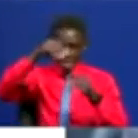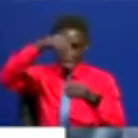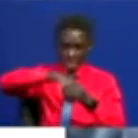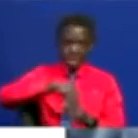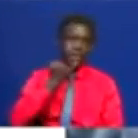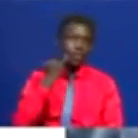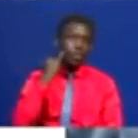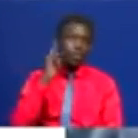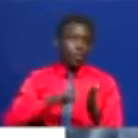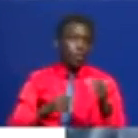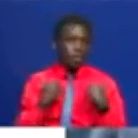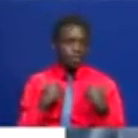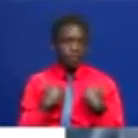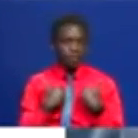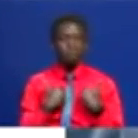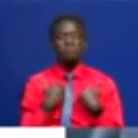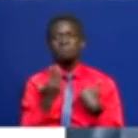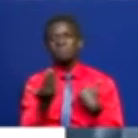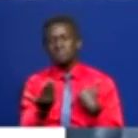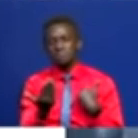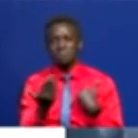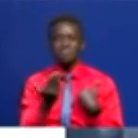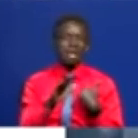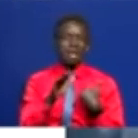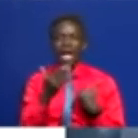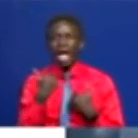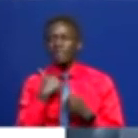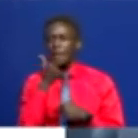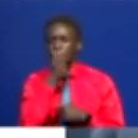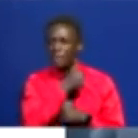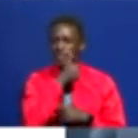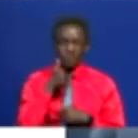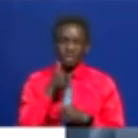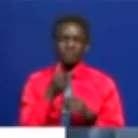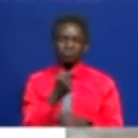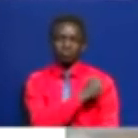have what we call the private treatment and